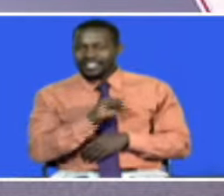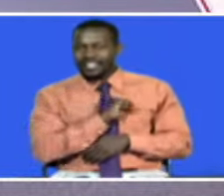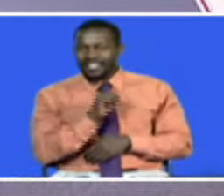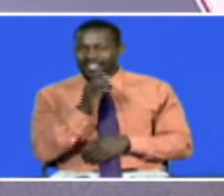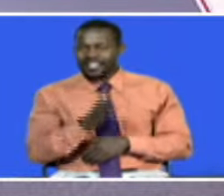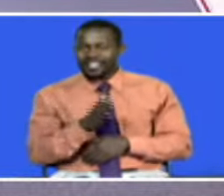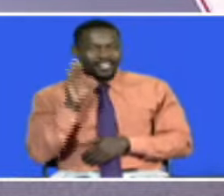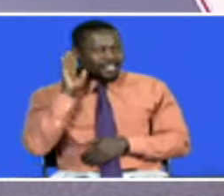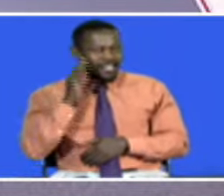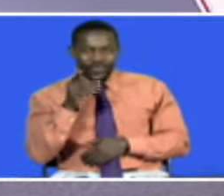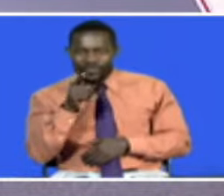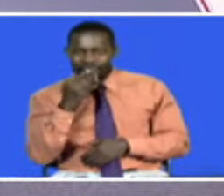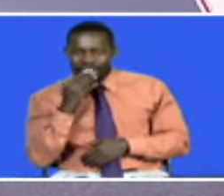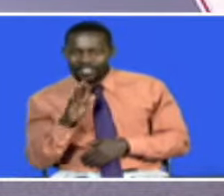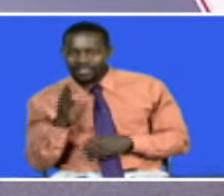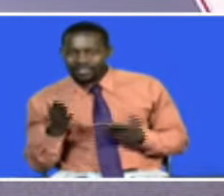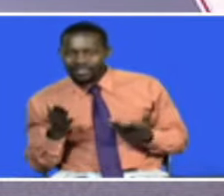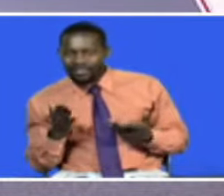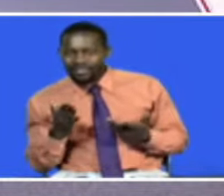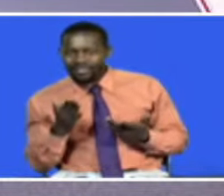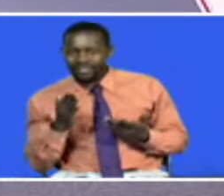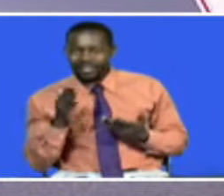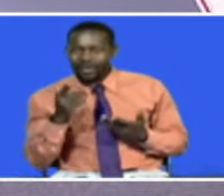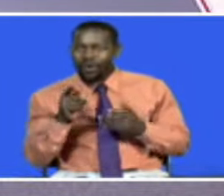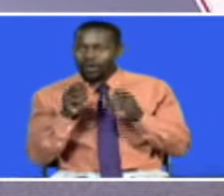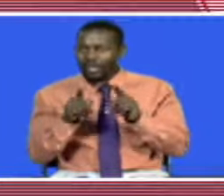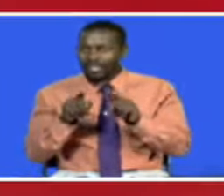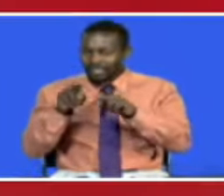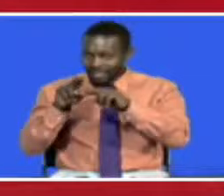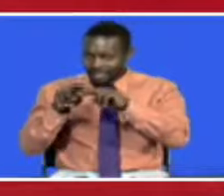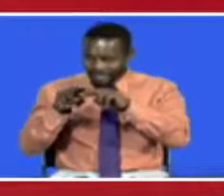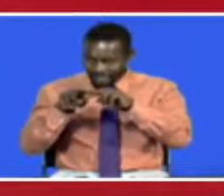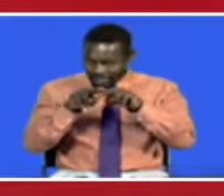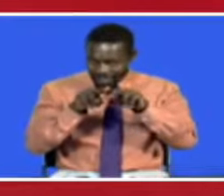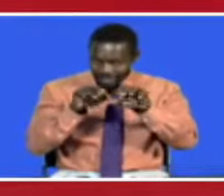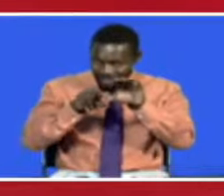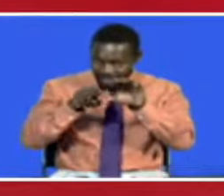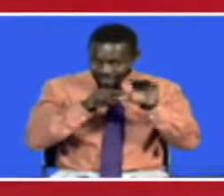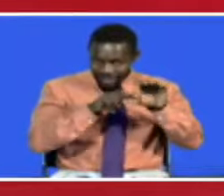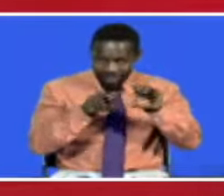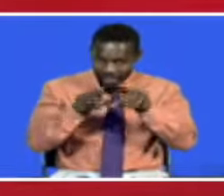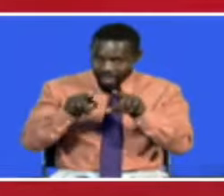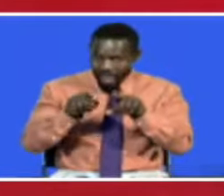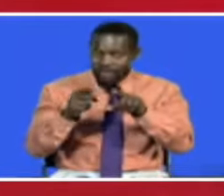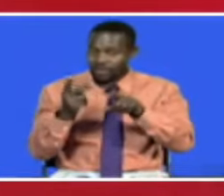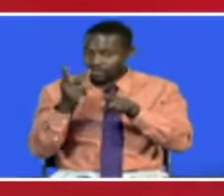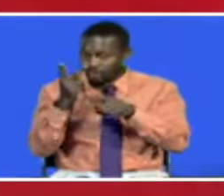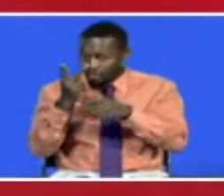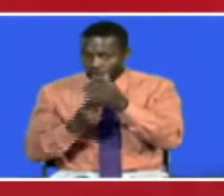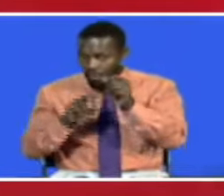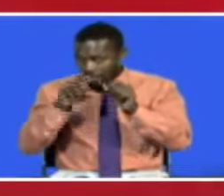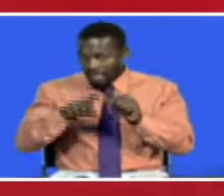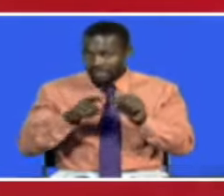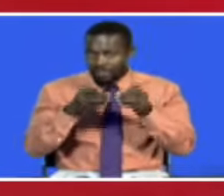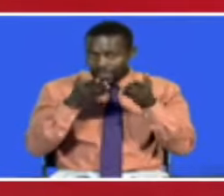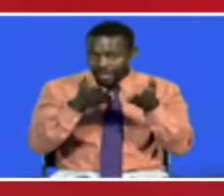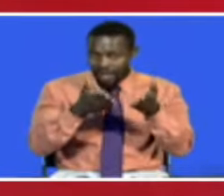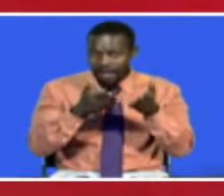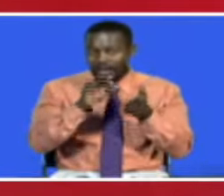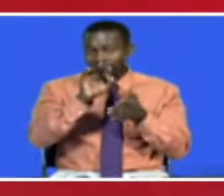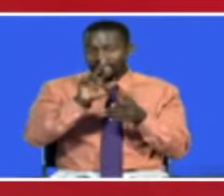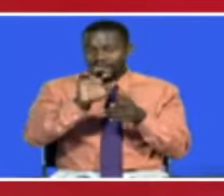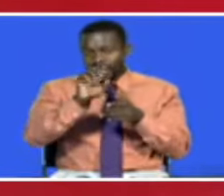coming. No, the seats remain. The seats remain. Because Mark Bichachi, Joshua Kipto, and Professor Fred